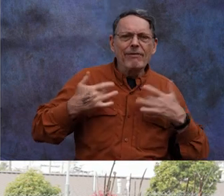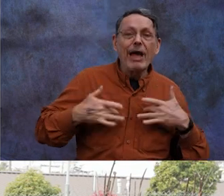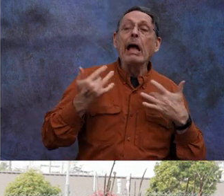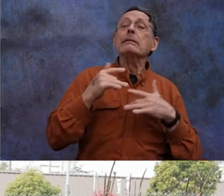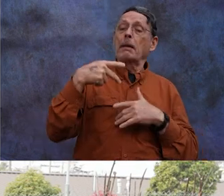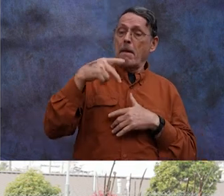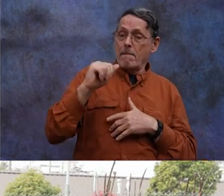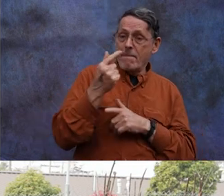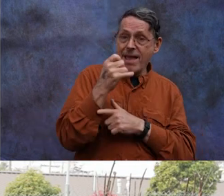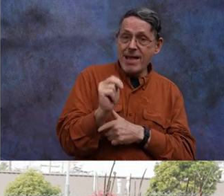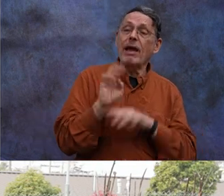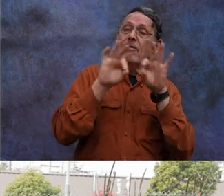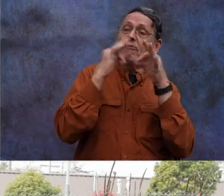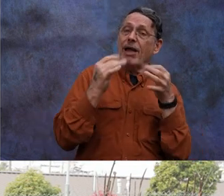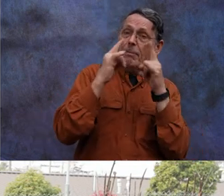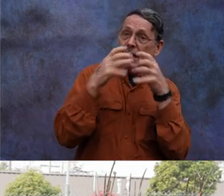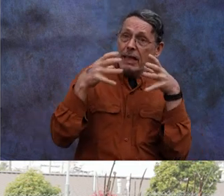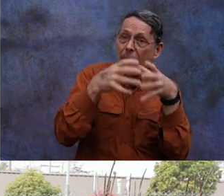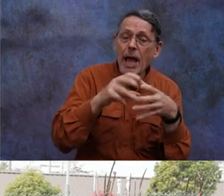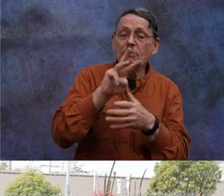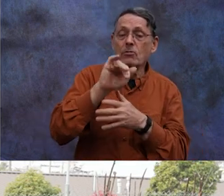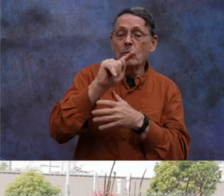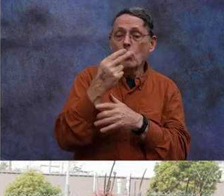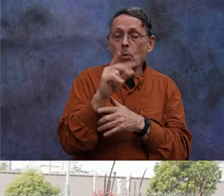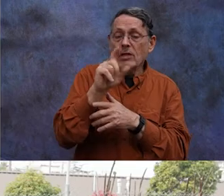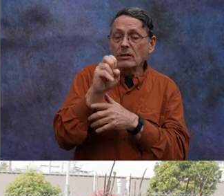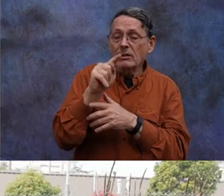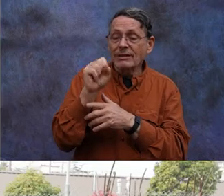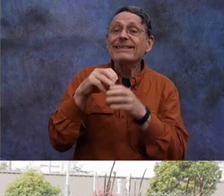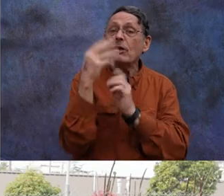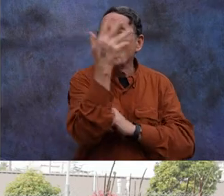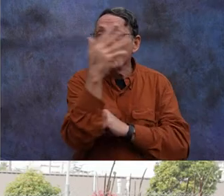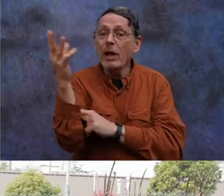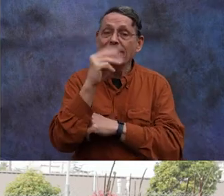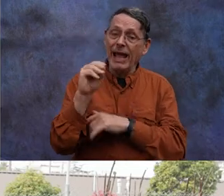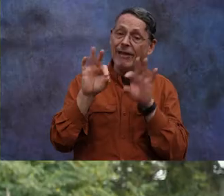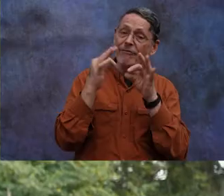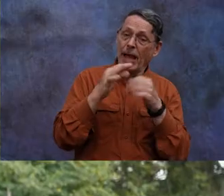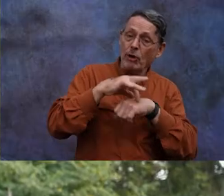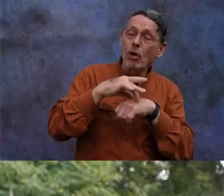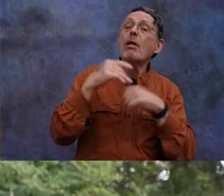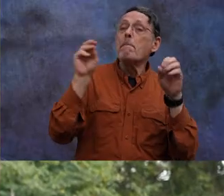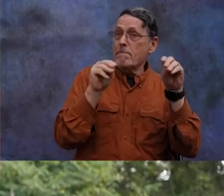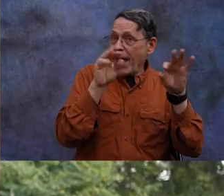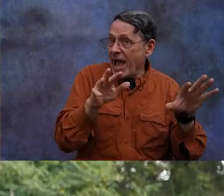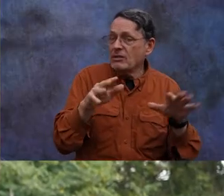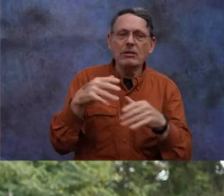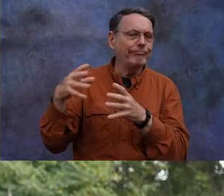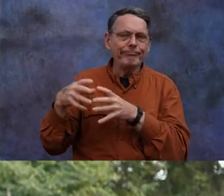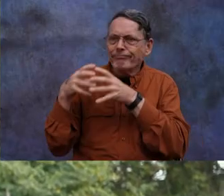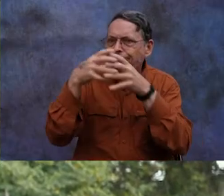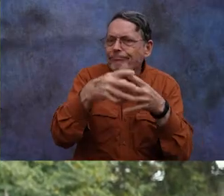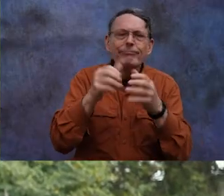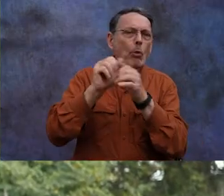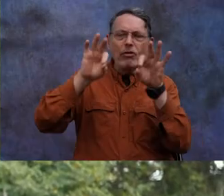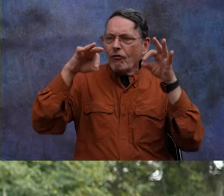camps, Witchlets in the Woods and Redwood Magic. They are definitely always open for pagan families to come and